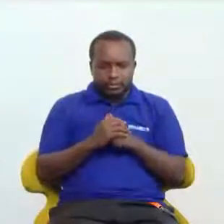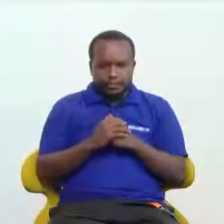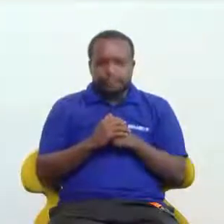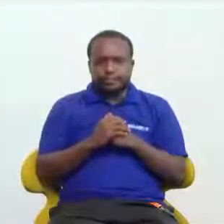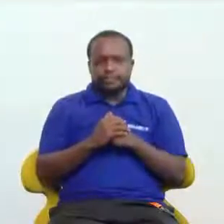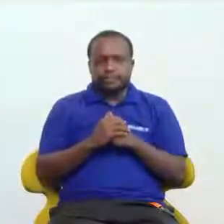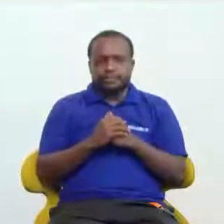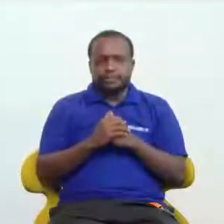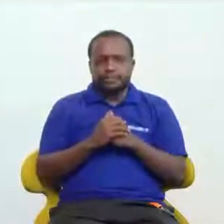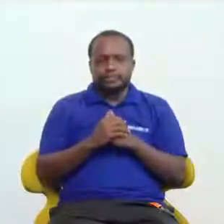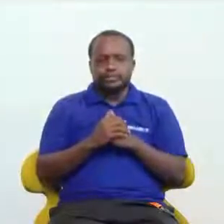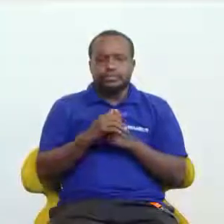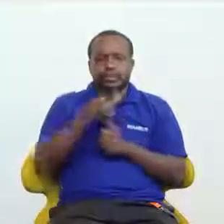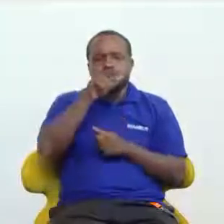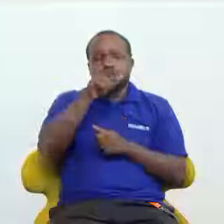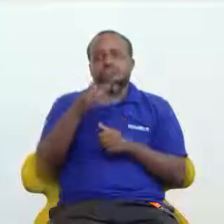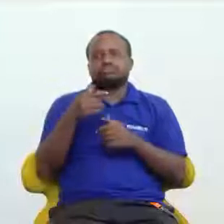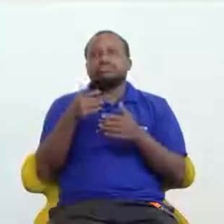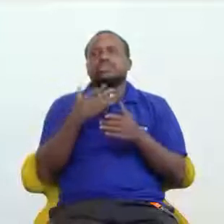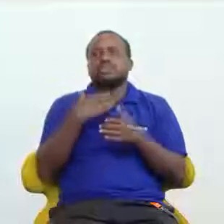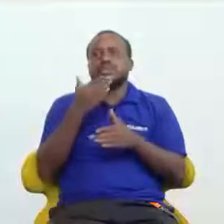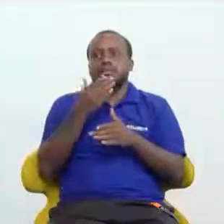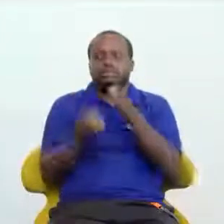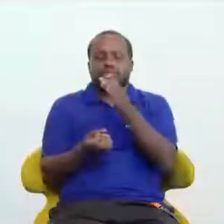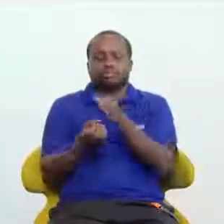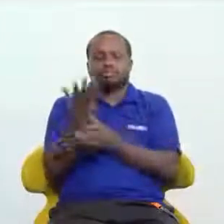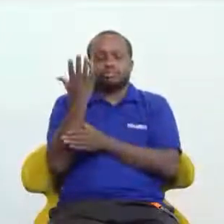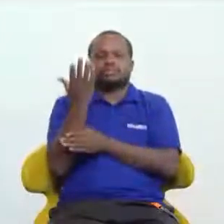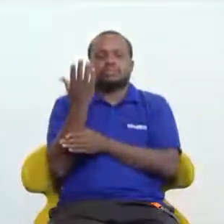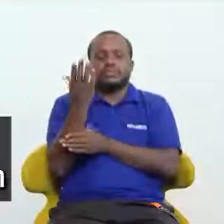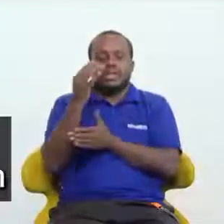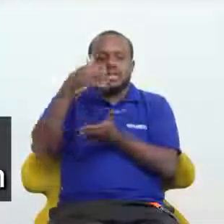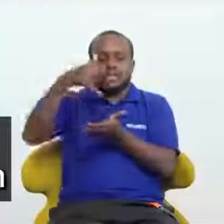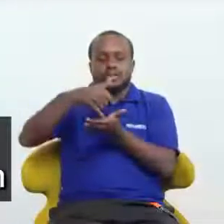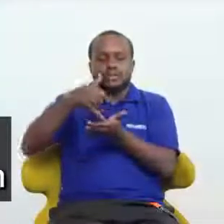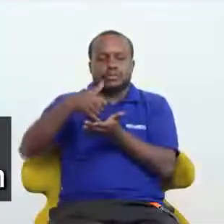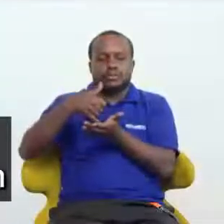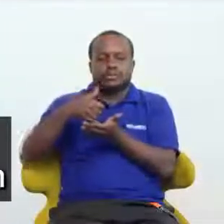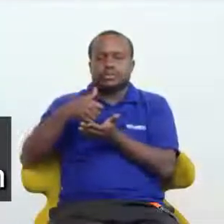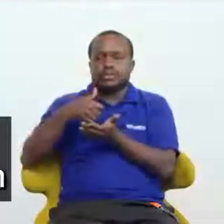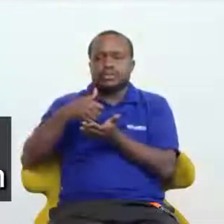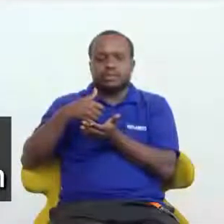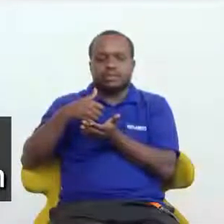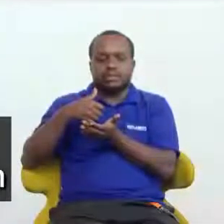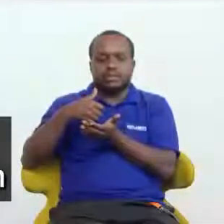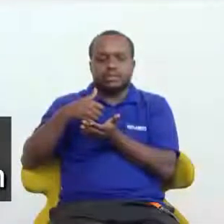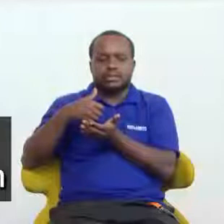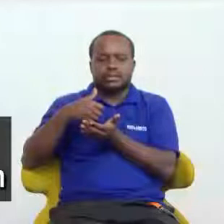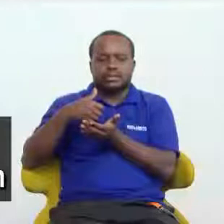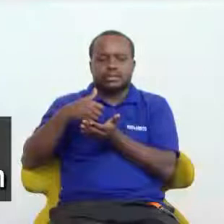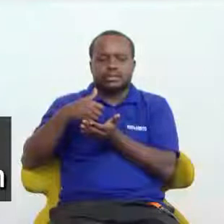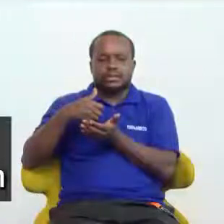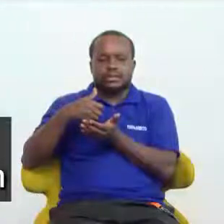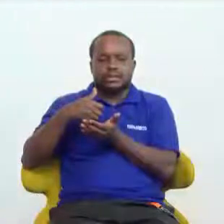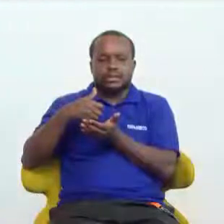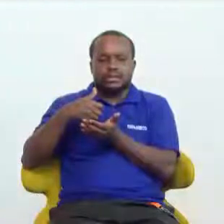So why would you want to build for inclusion? Why would you want to build, oh, I'm sorry, why would you want to build accessibly